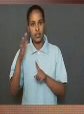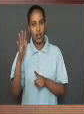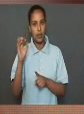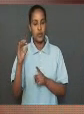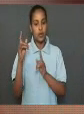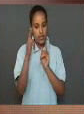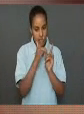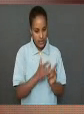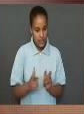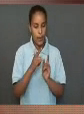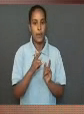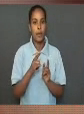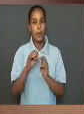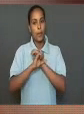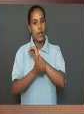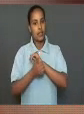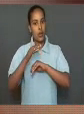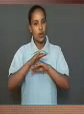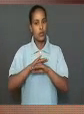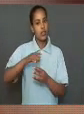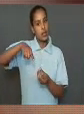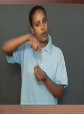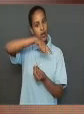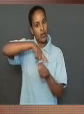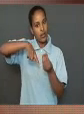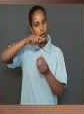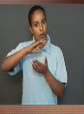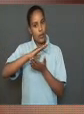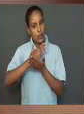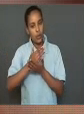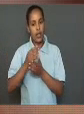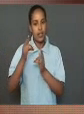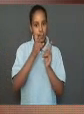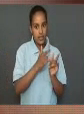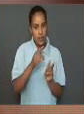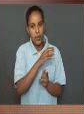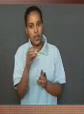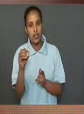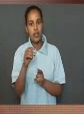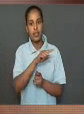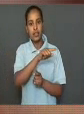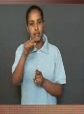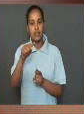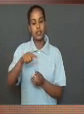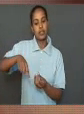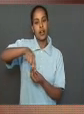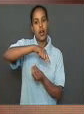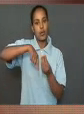of systems based on the boundary between the system and its